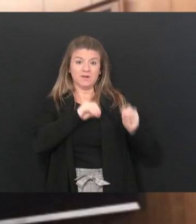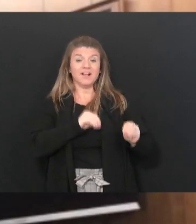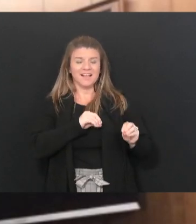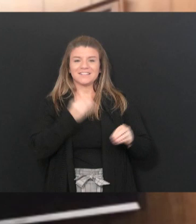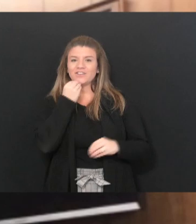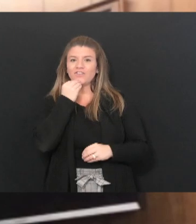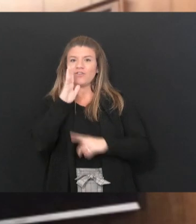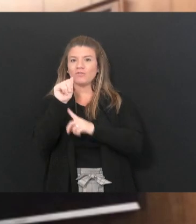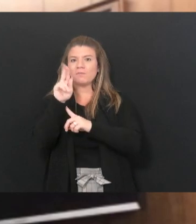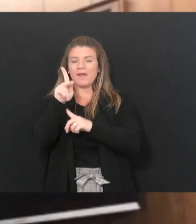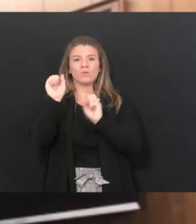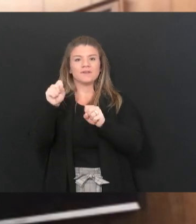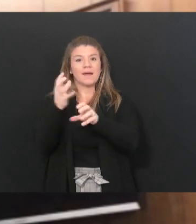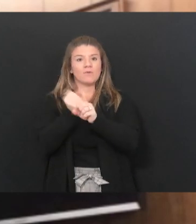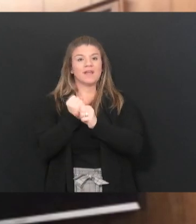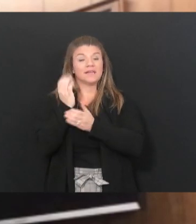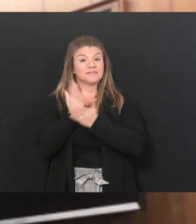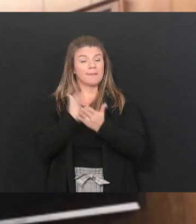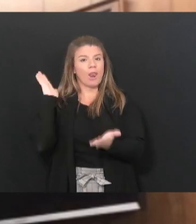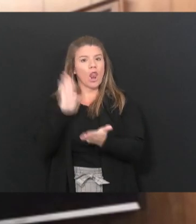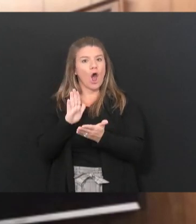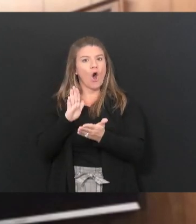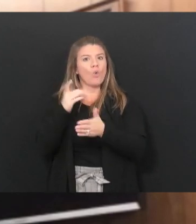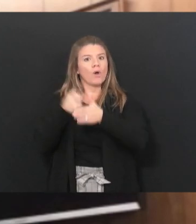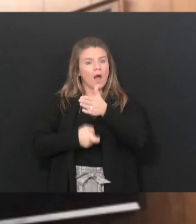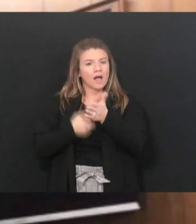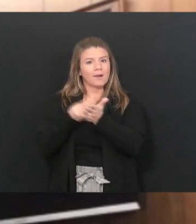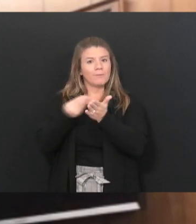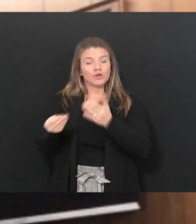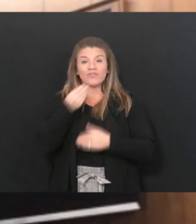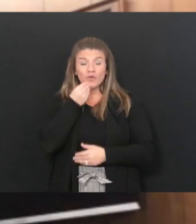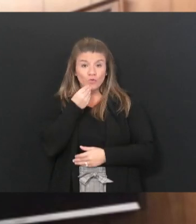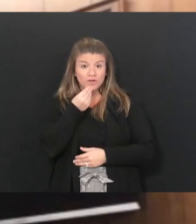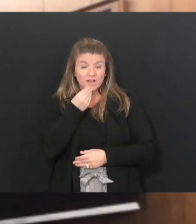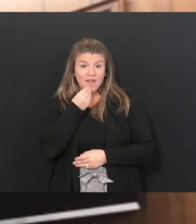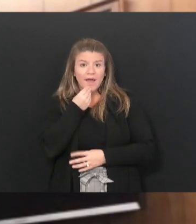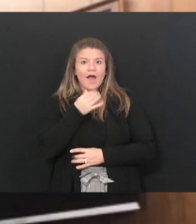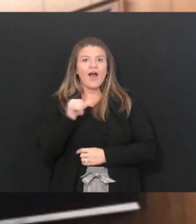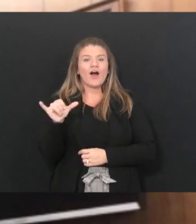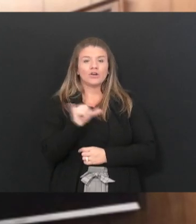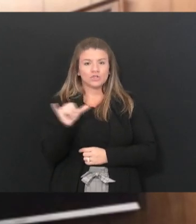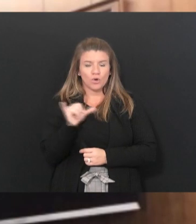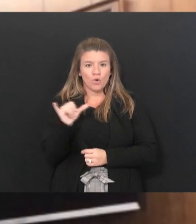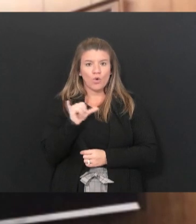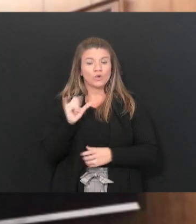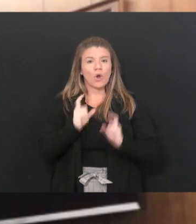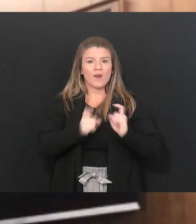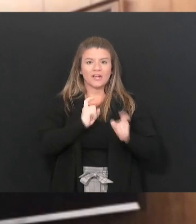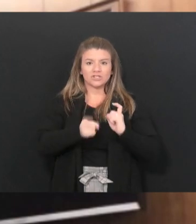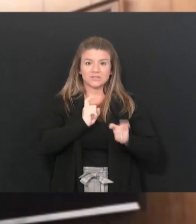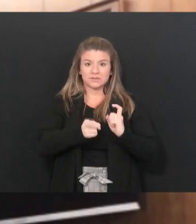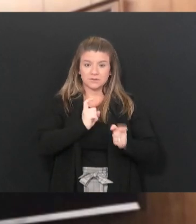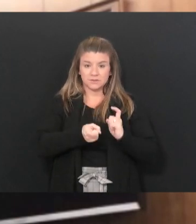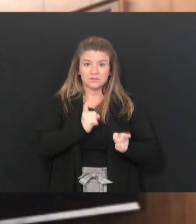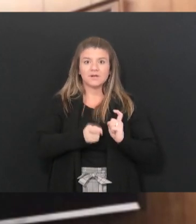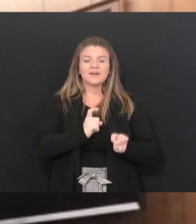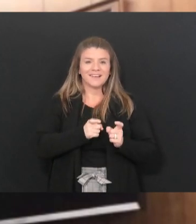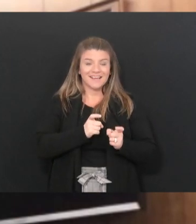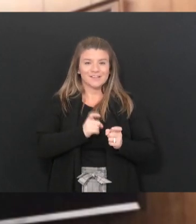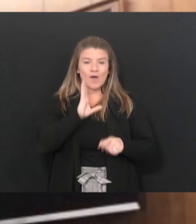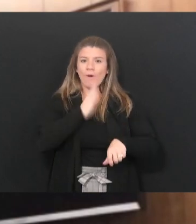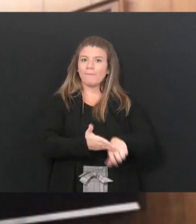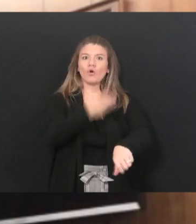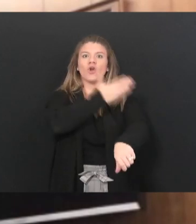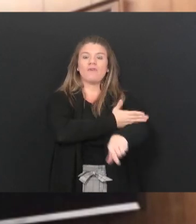some low-cost purchase foods as well as some donations, so that it will improve